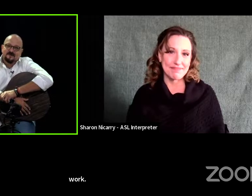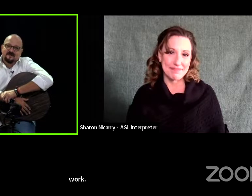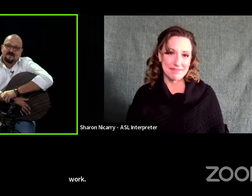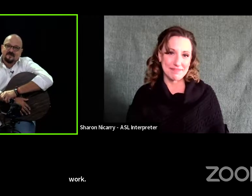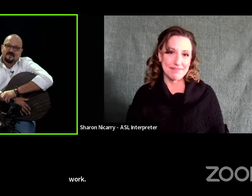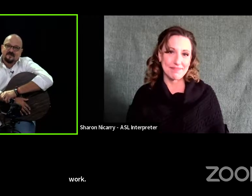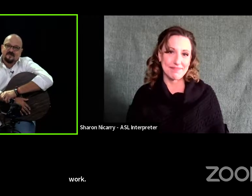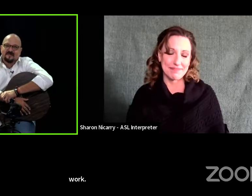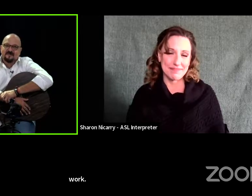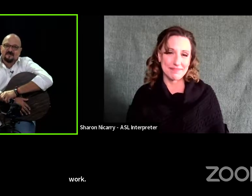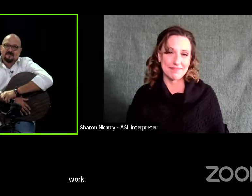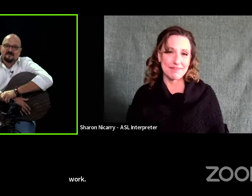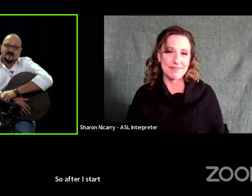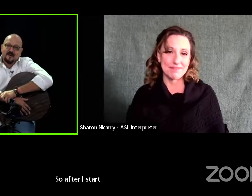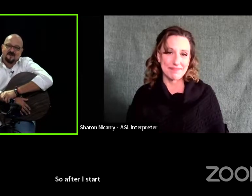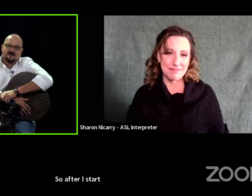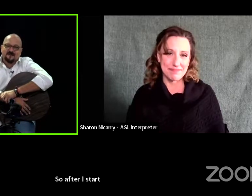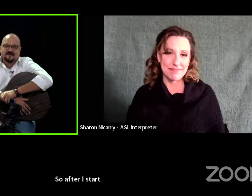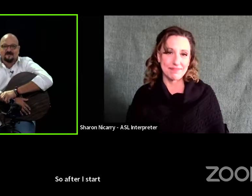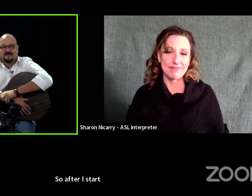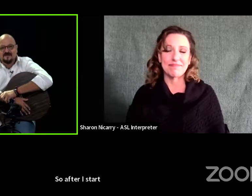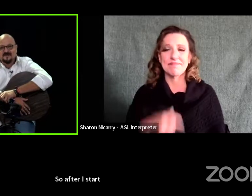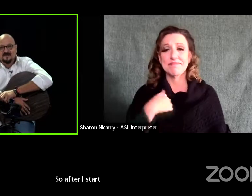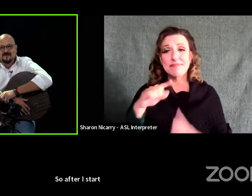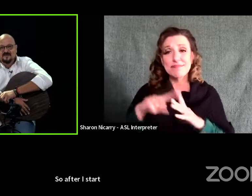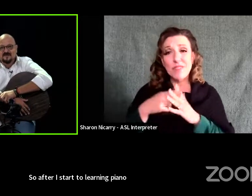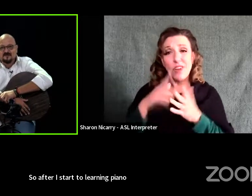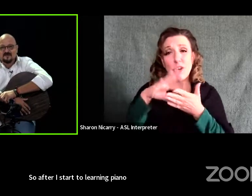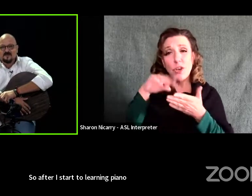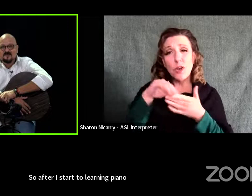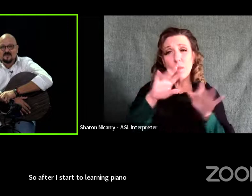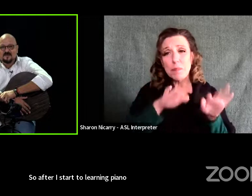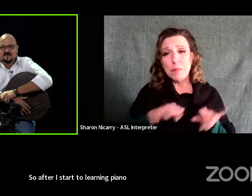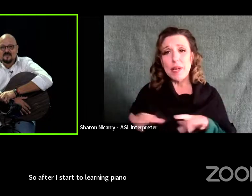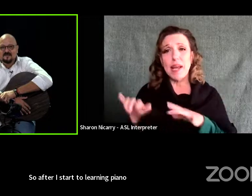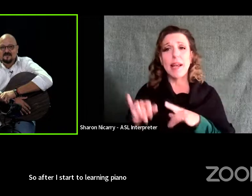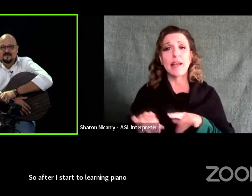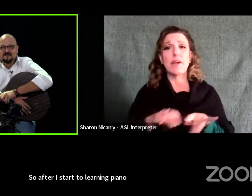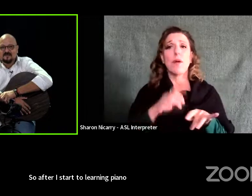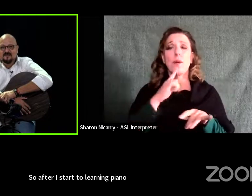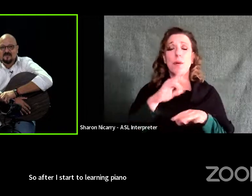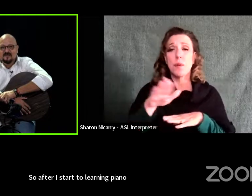to learning piano and music,